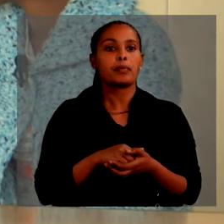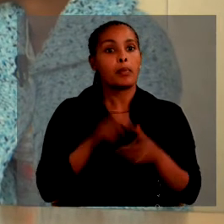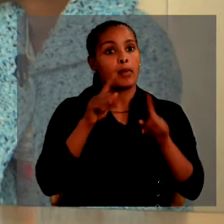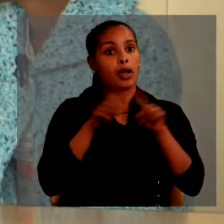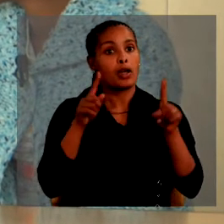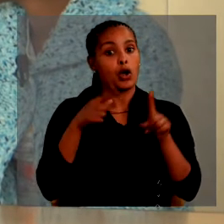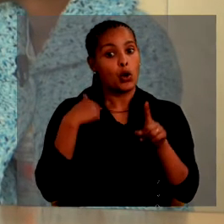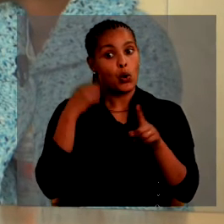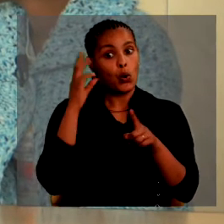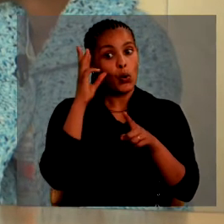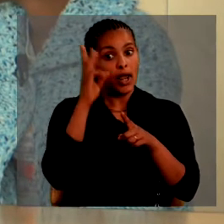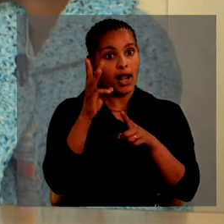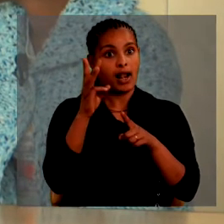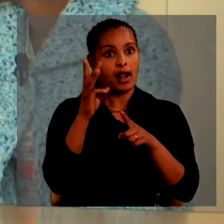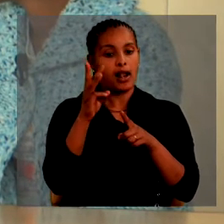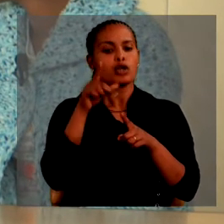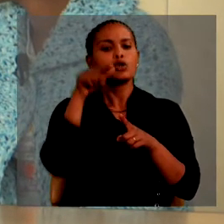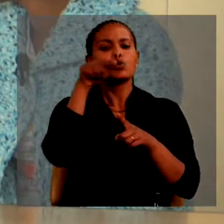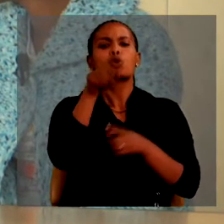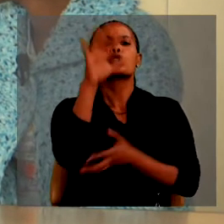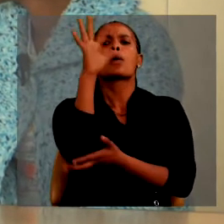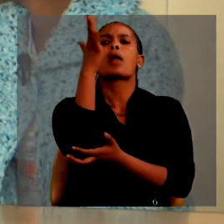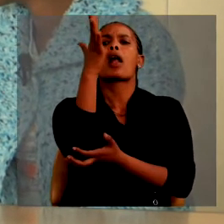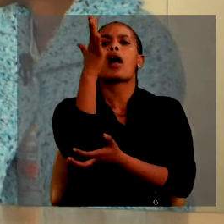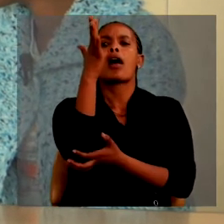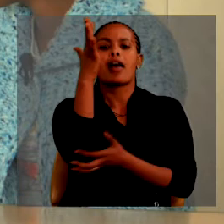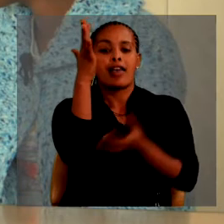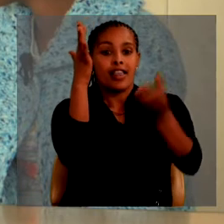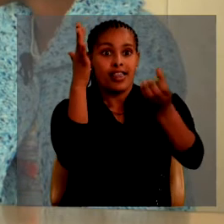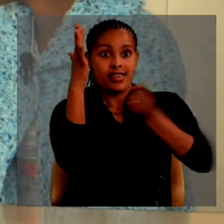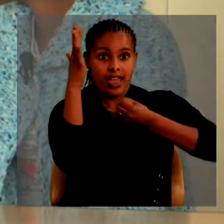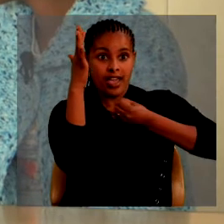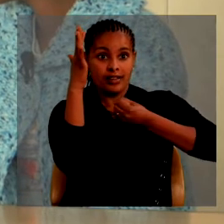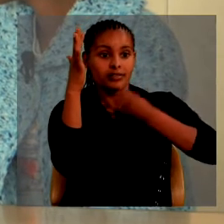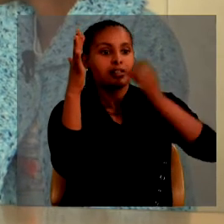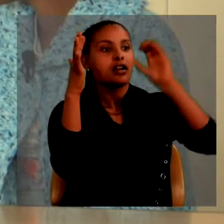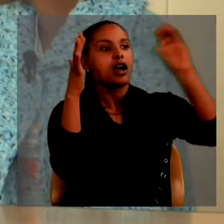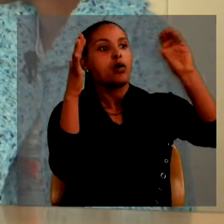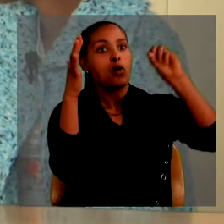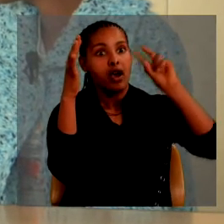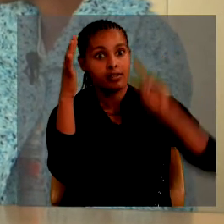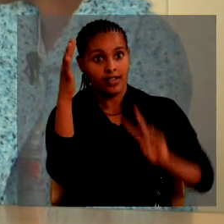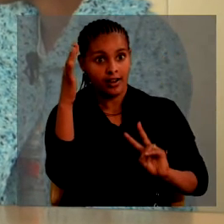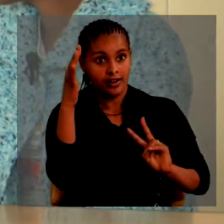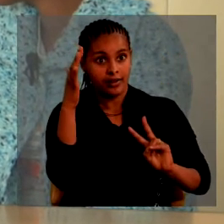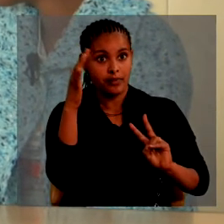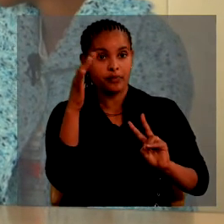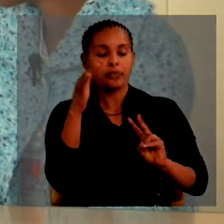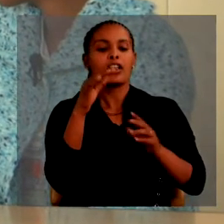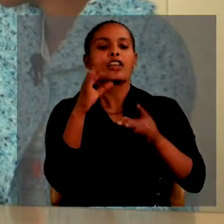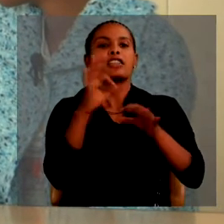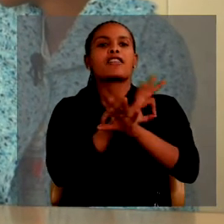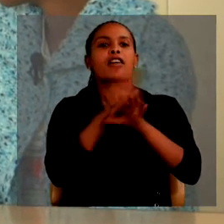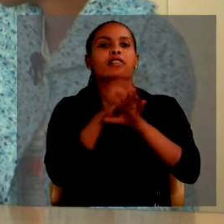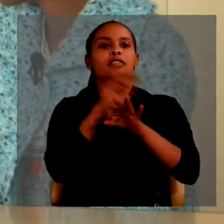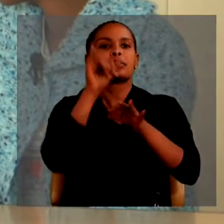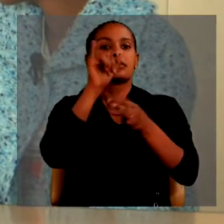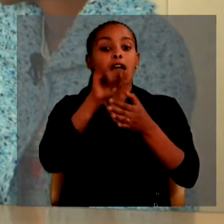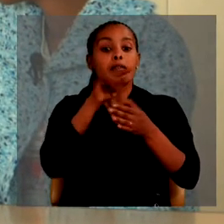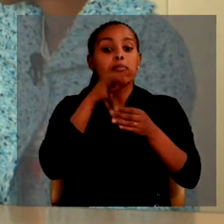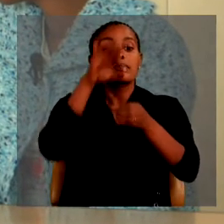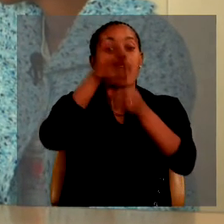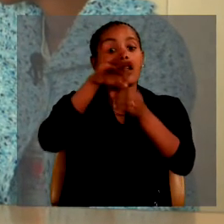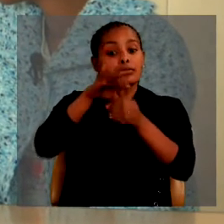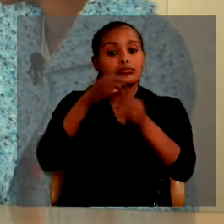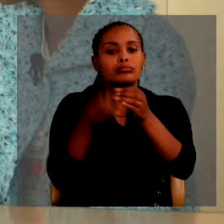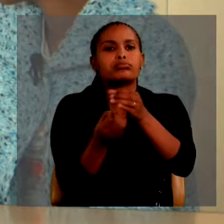But will those plants take the carbon dioxide produced by the factory of that person who planted